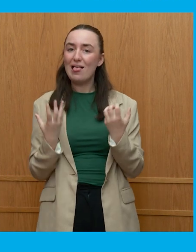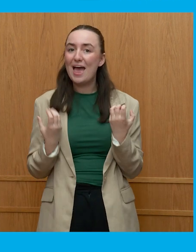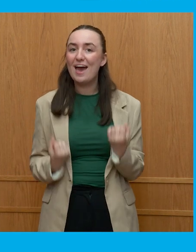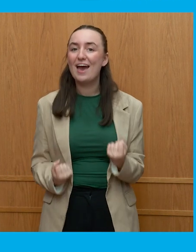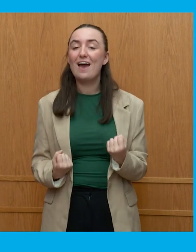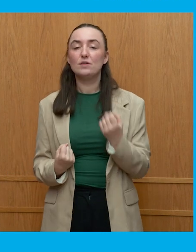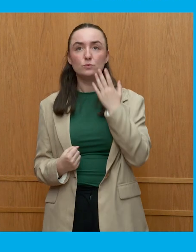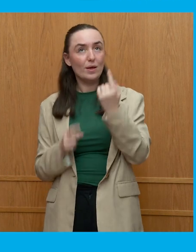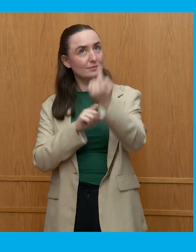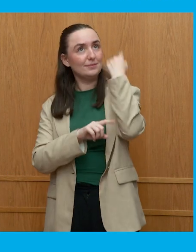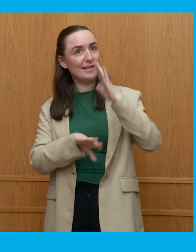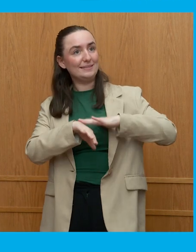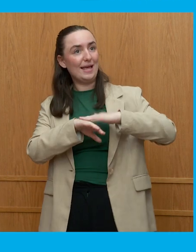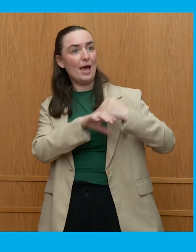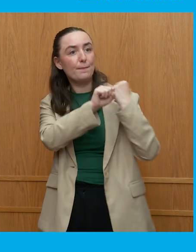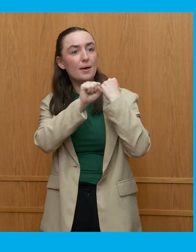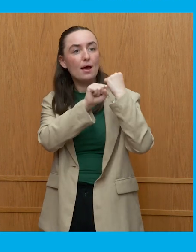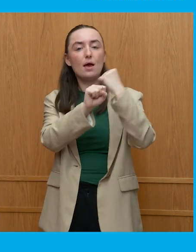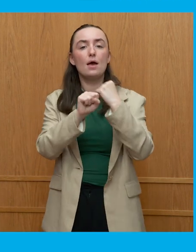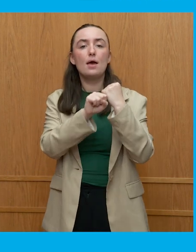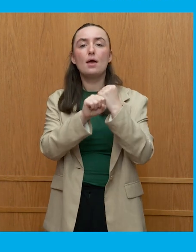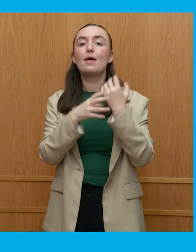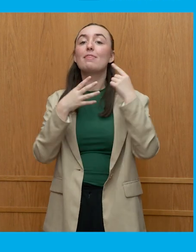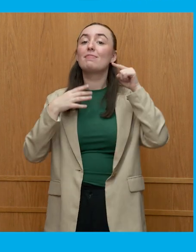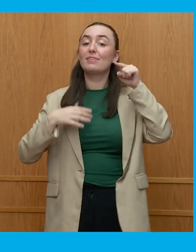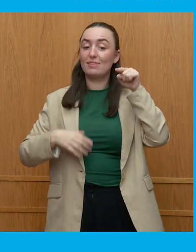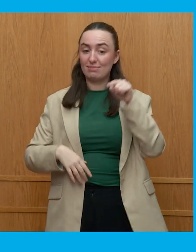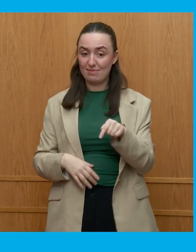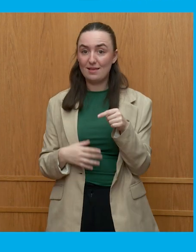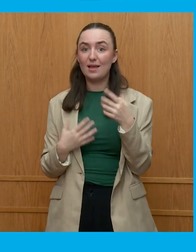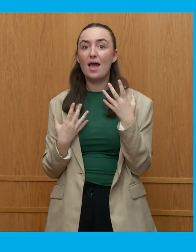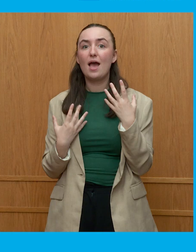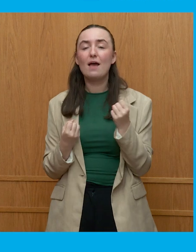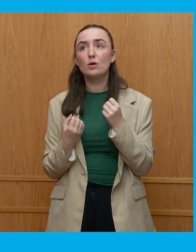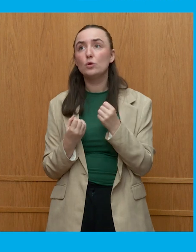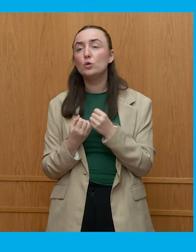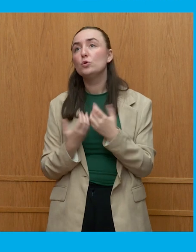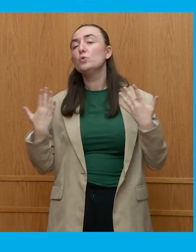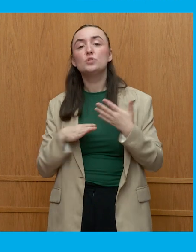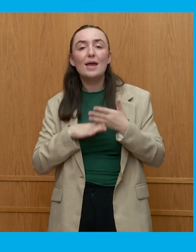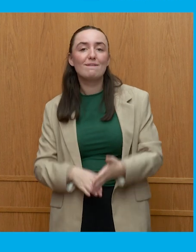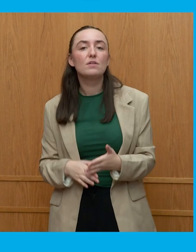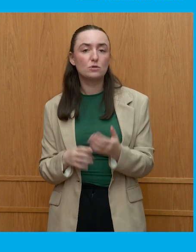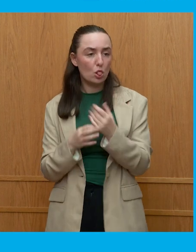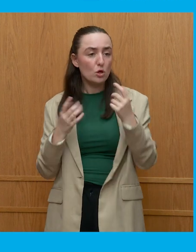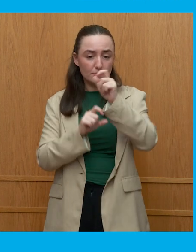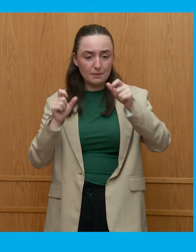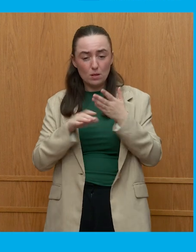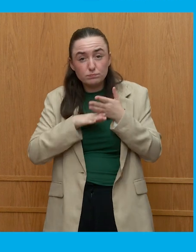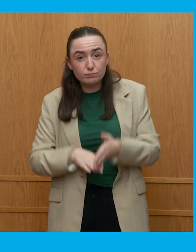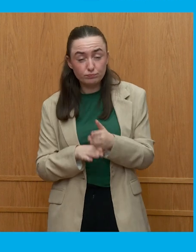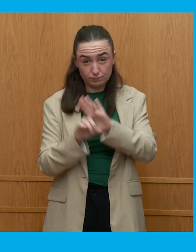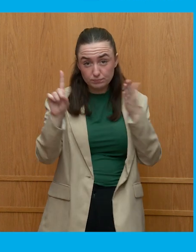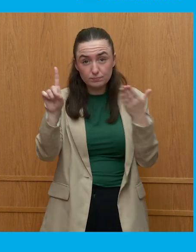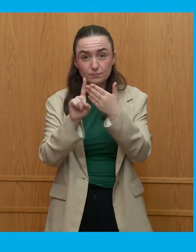was a building with a collective, big collective effort. A lot of people working here.